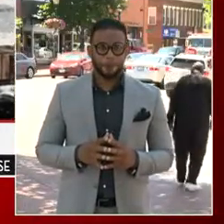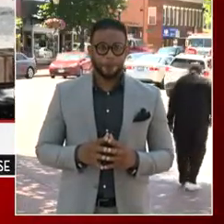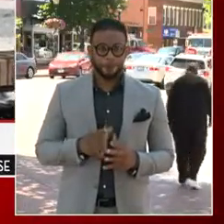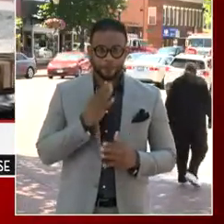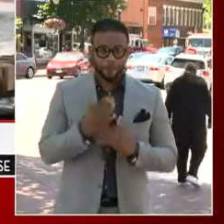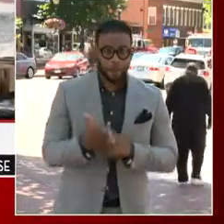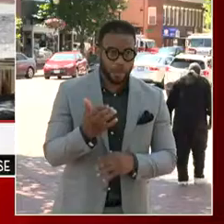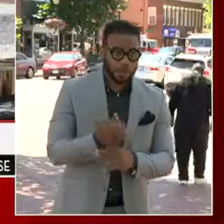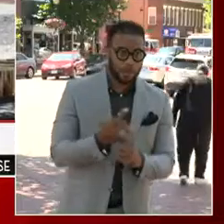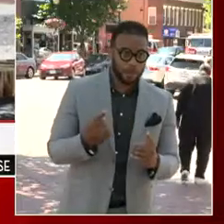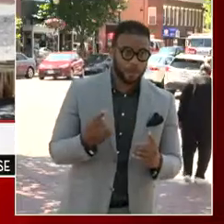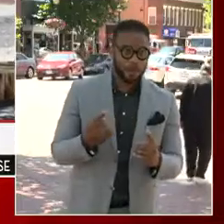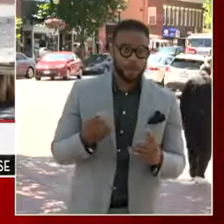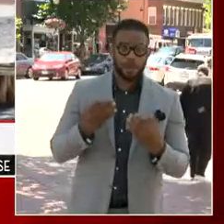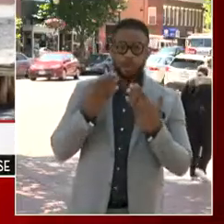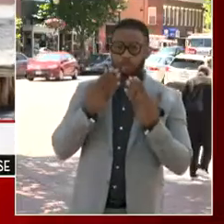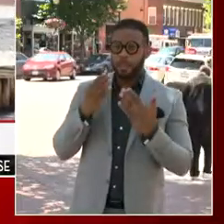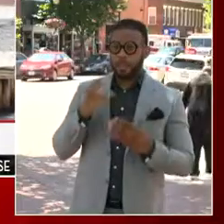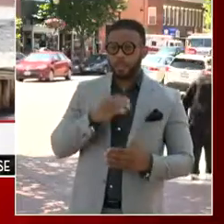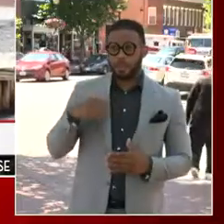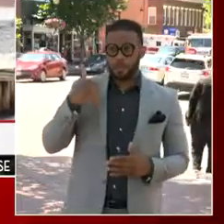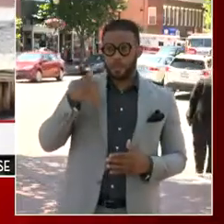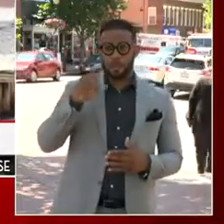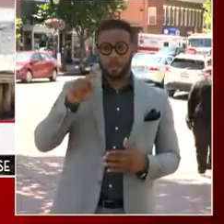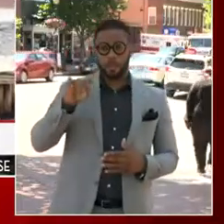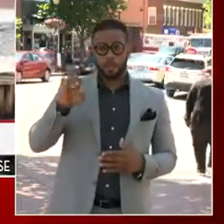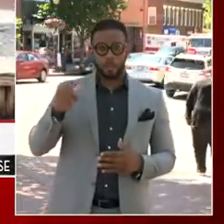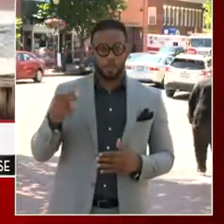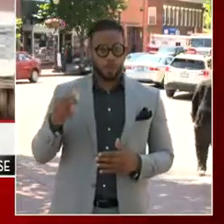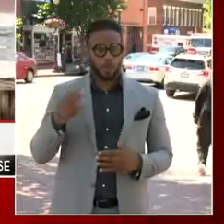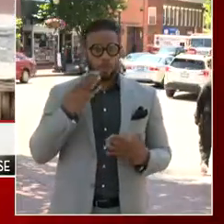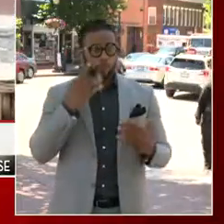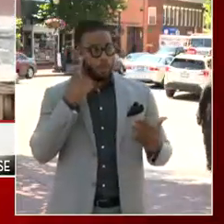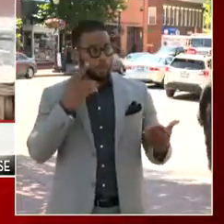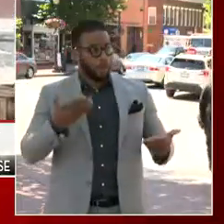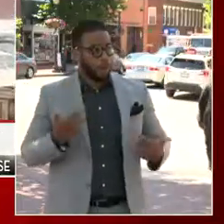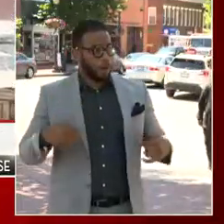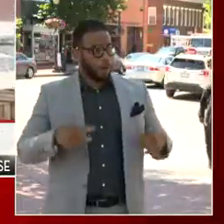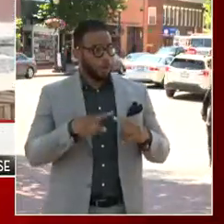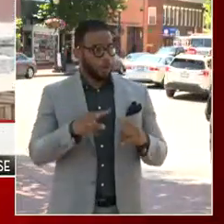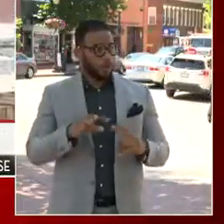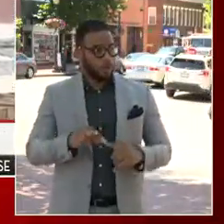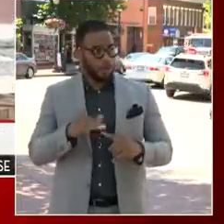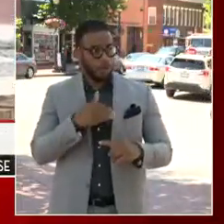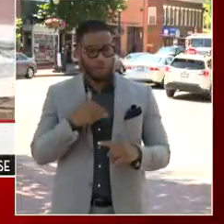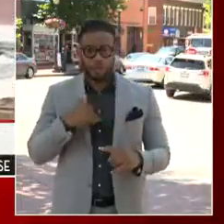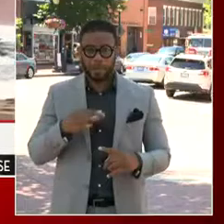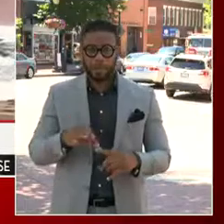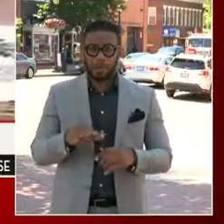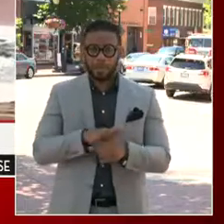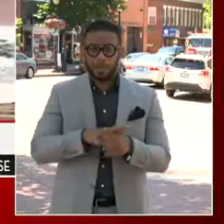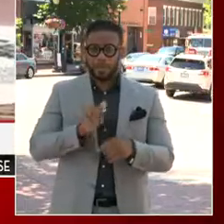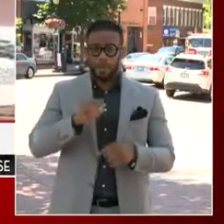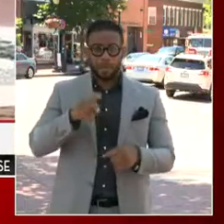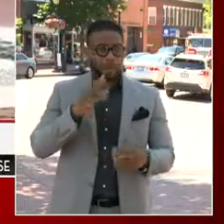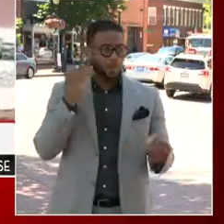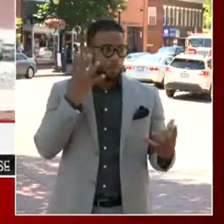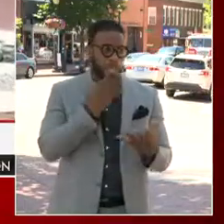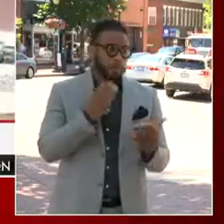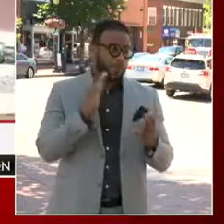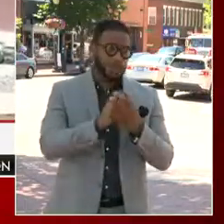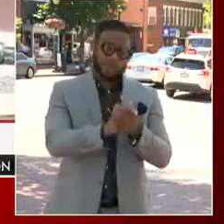Good morning, everyone, and thank you, Commissioner Shrove. Thank you for welcoming us to your single-member district. This park is lovely,